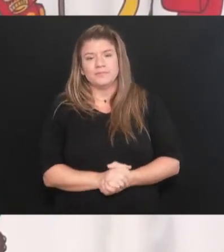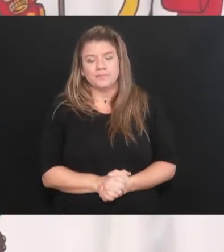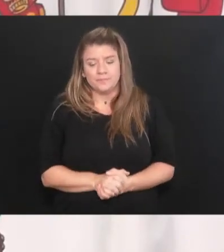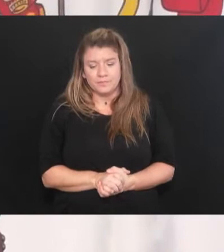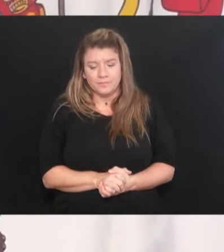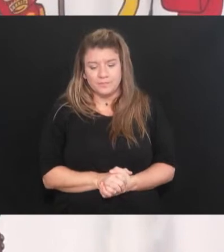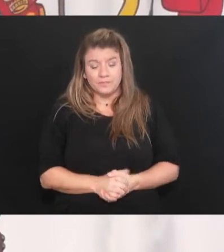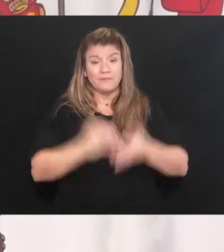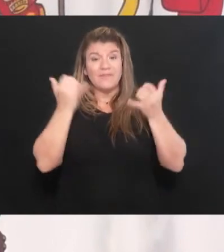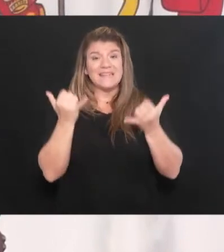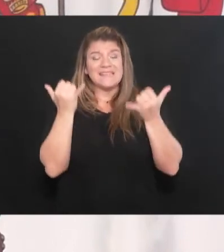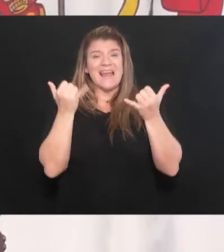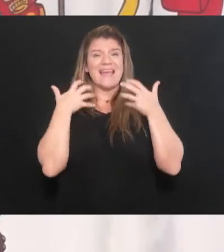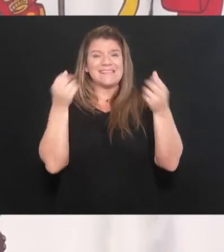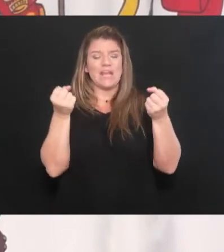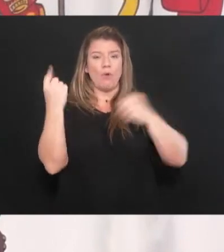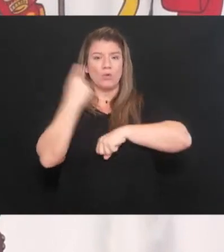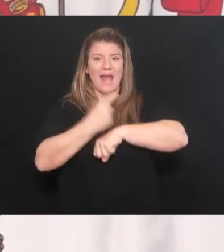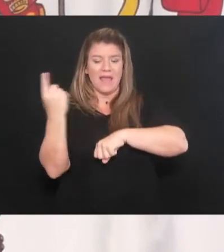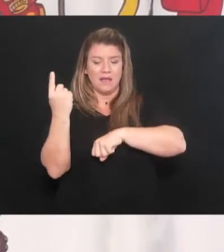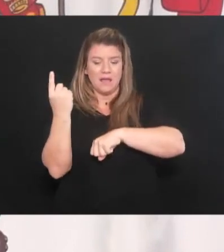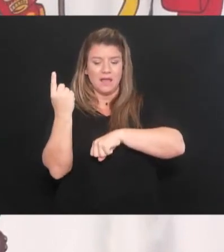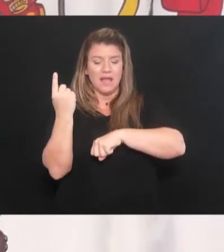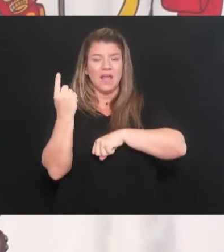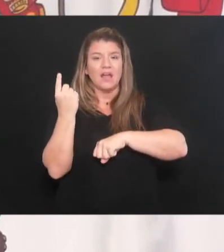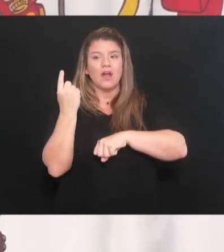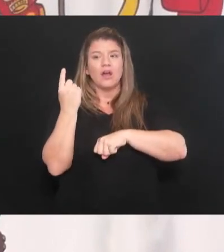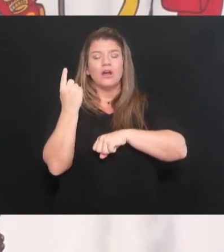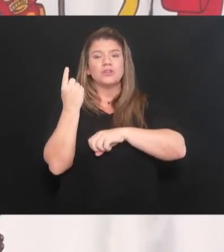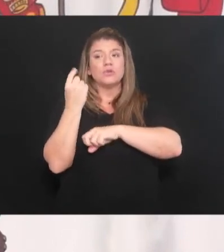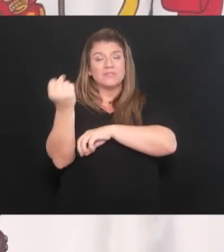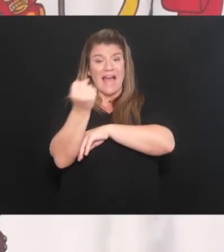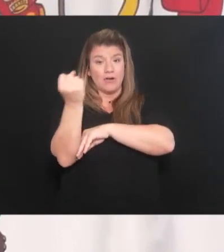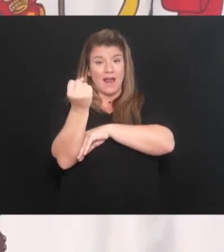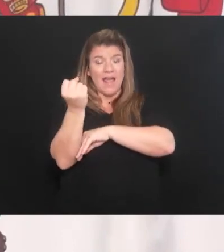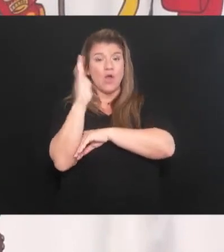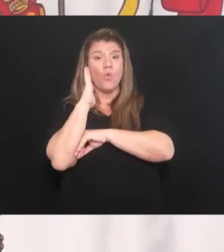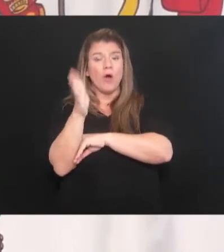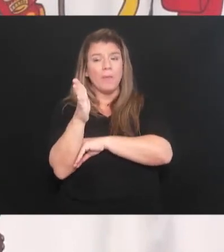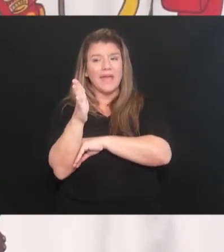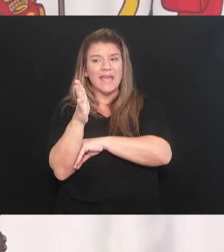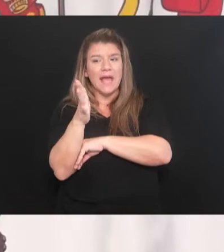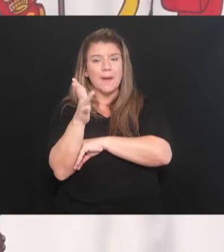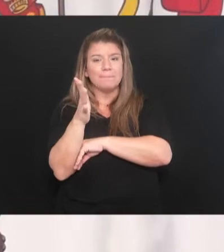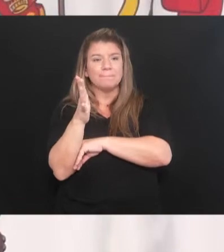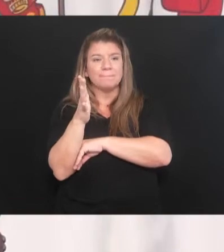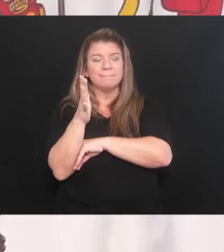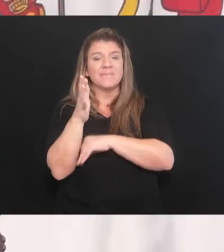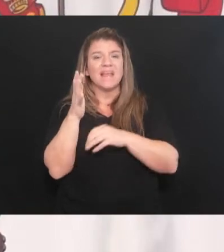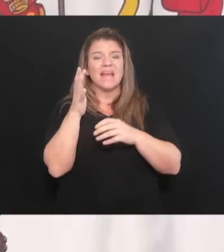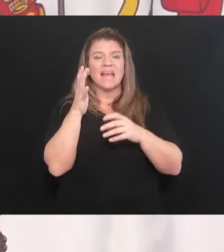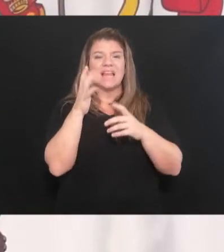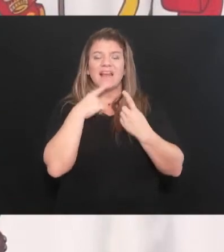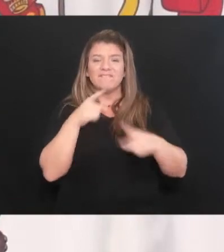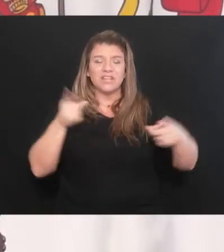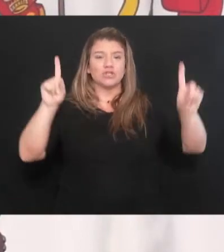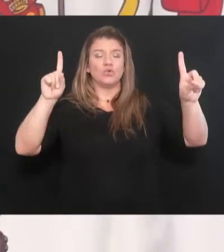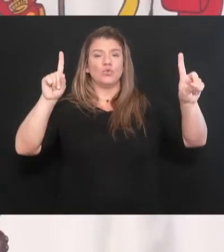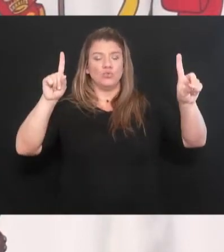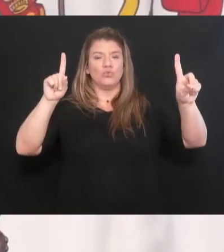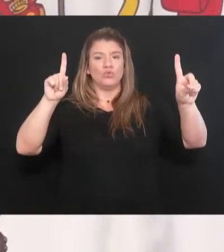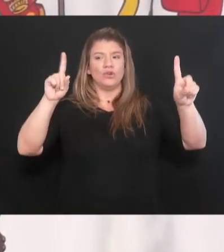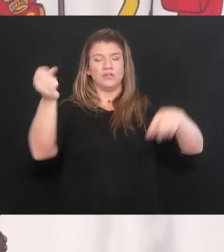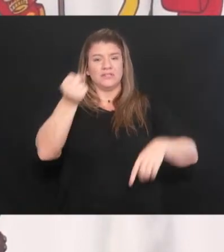Today is Heroes Day, and our Saturday will be, the official declaring